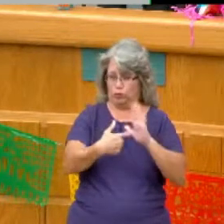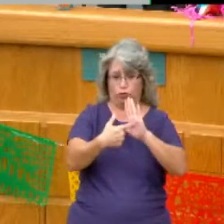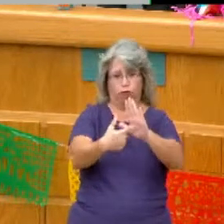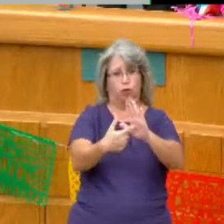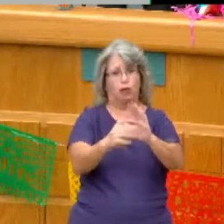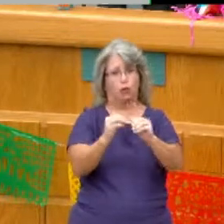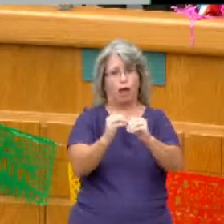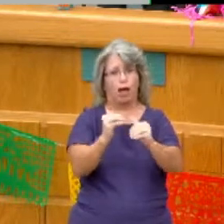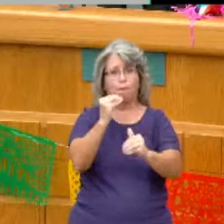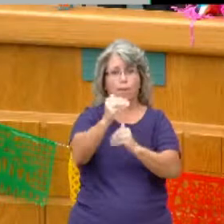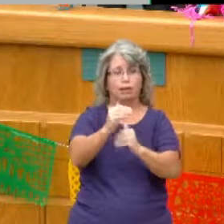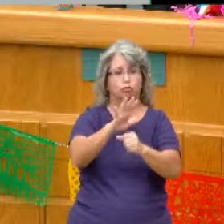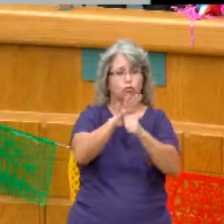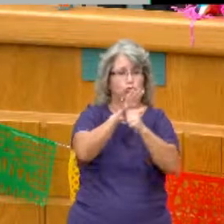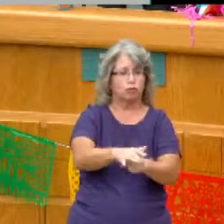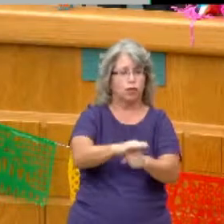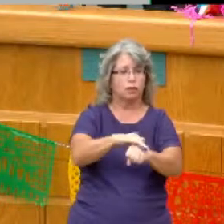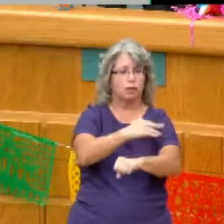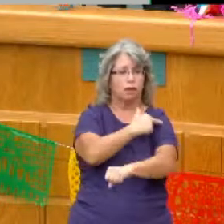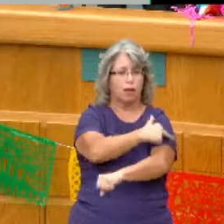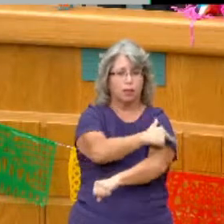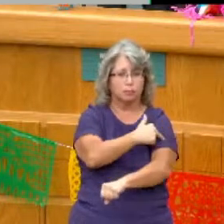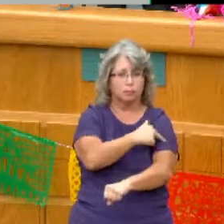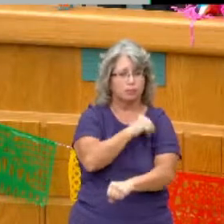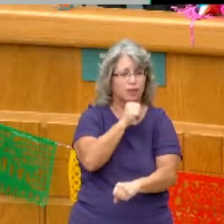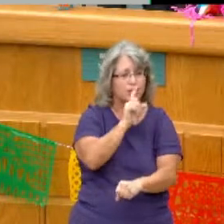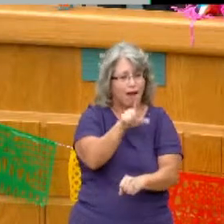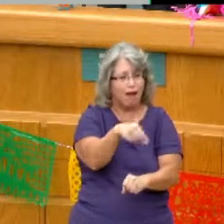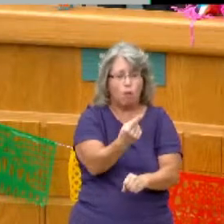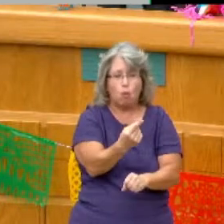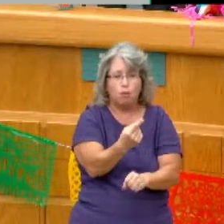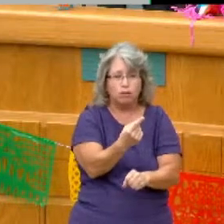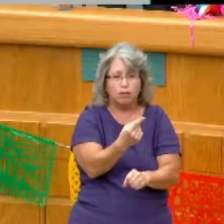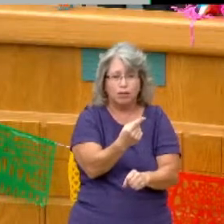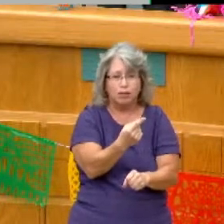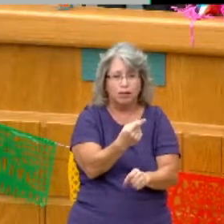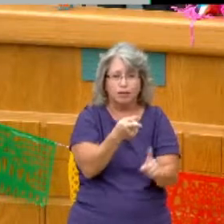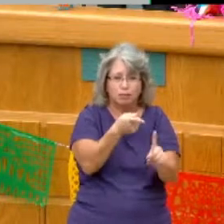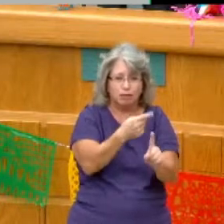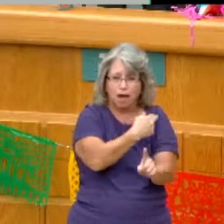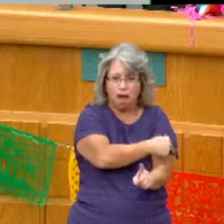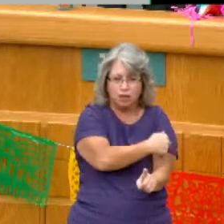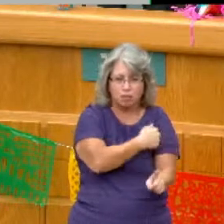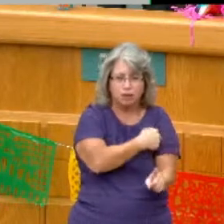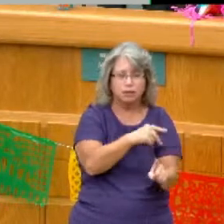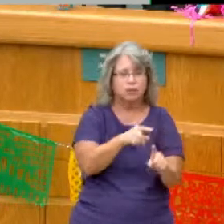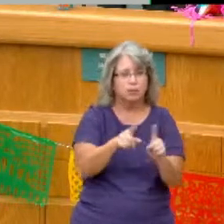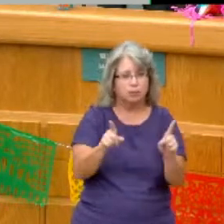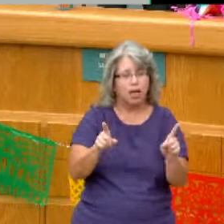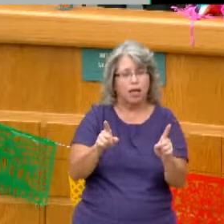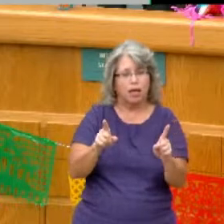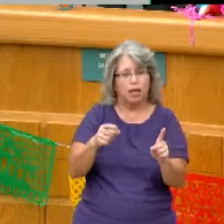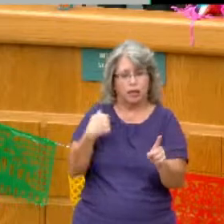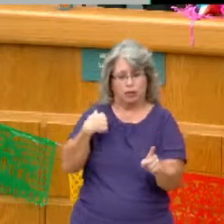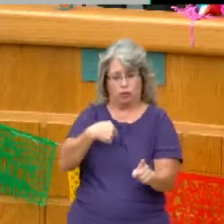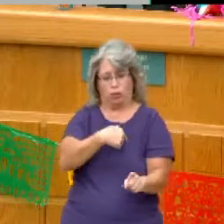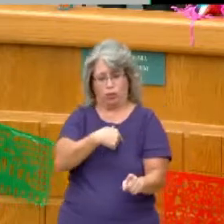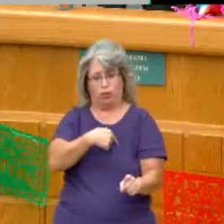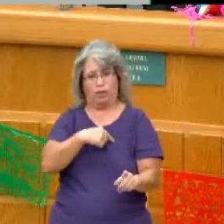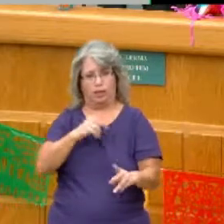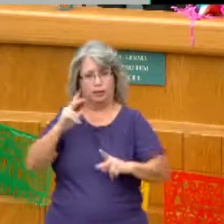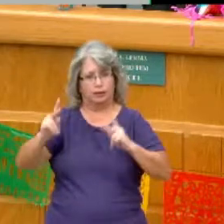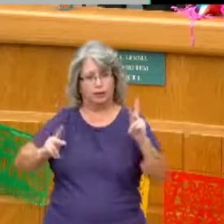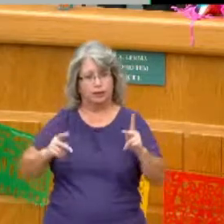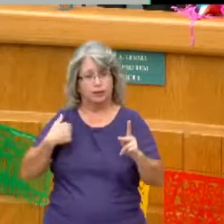And it's not just about the healthcare system, it's about us, Coastal Benders. Are we getting the healthcare that we deserve?